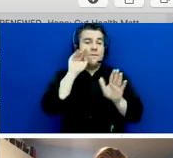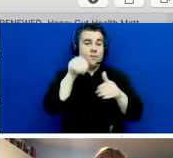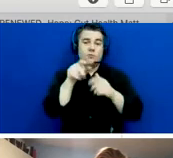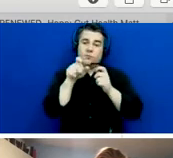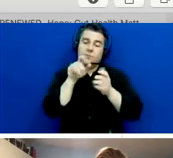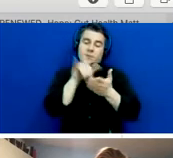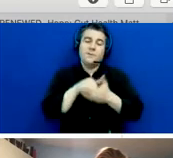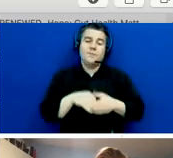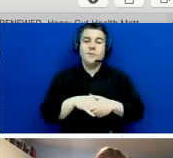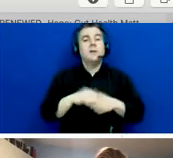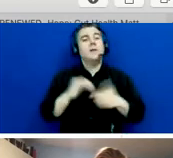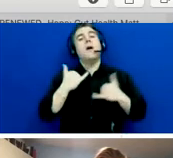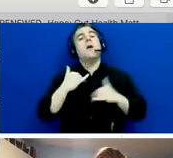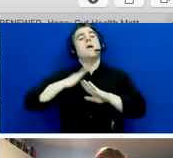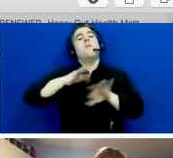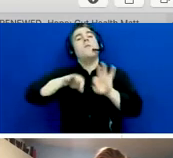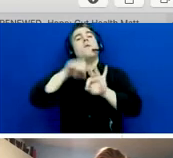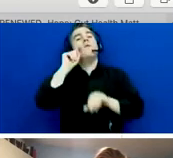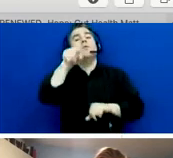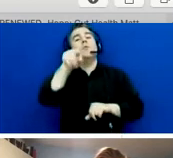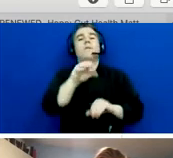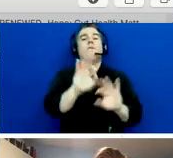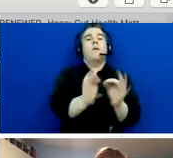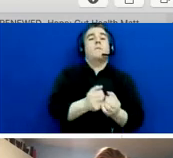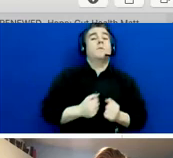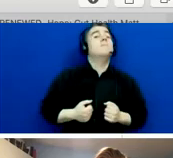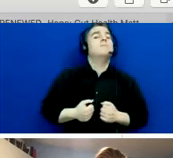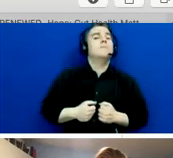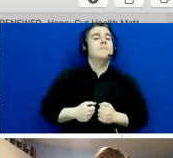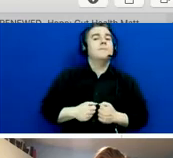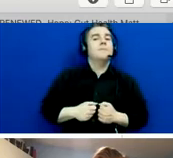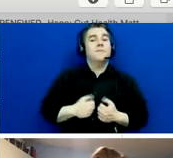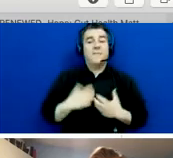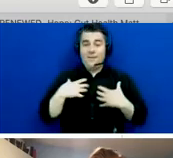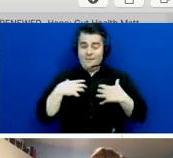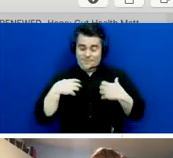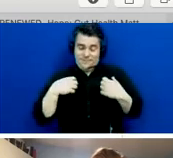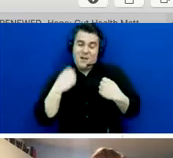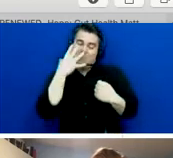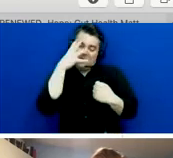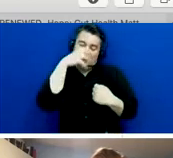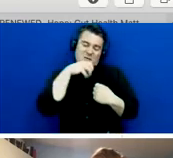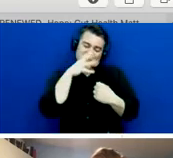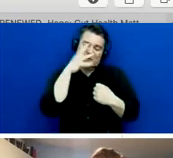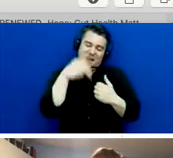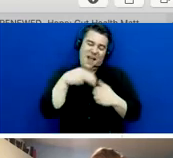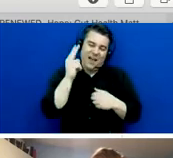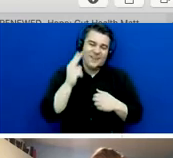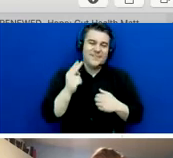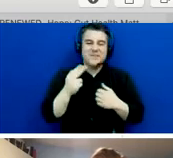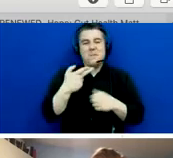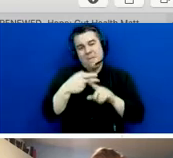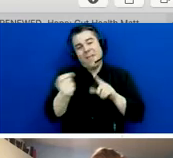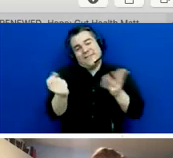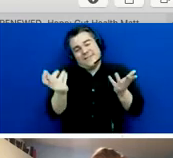now, what's most important to you and your family? I'm guessing health is pretty high on the list, right? And we've all got that covered with Plexus. Let's